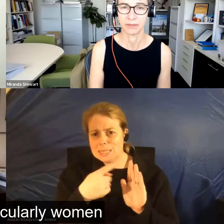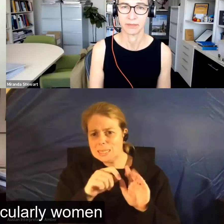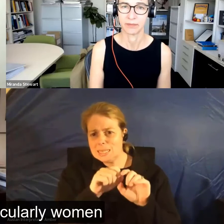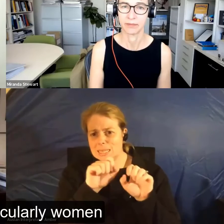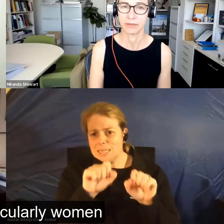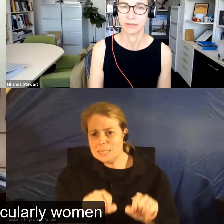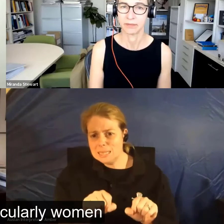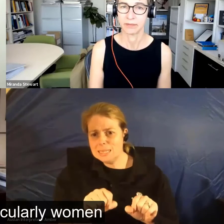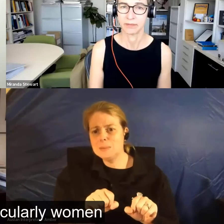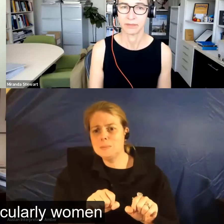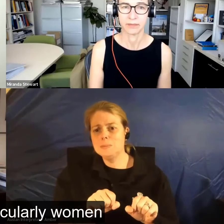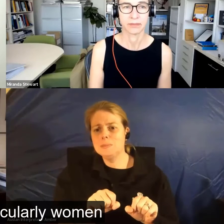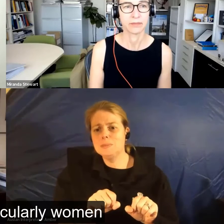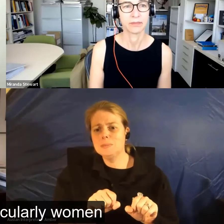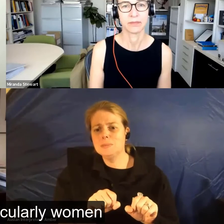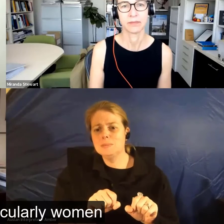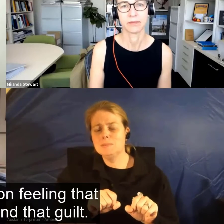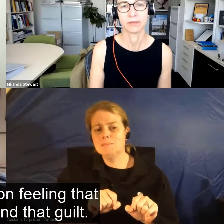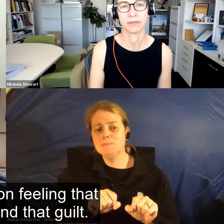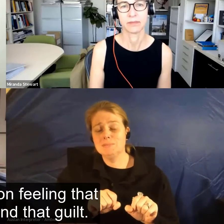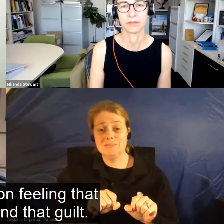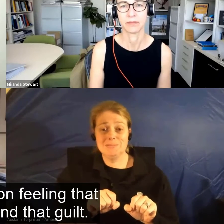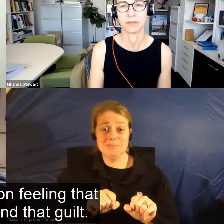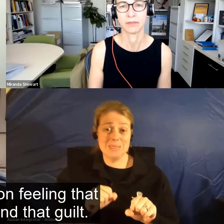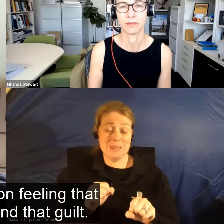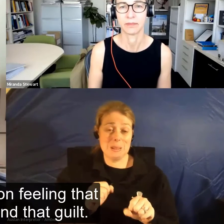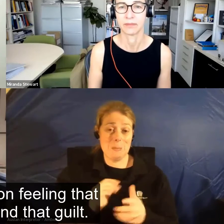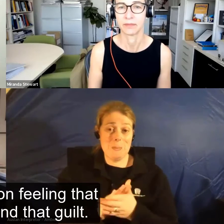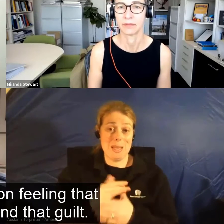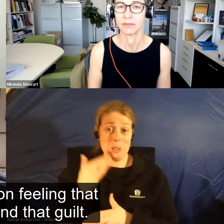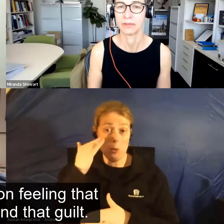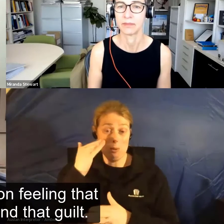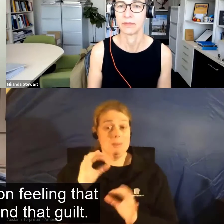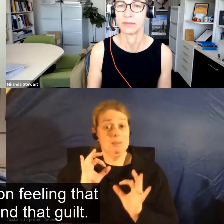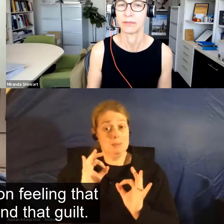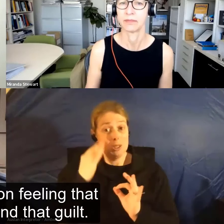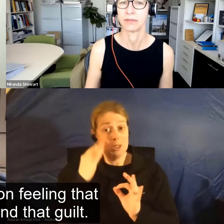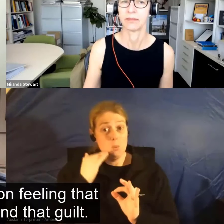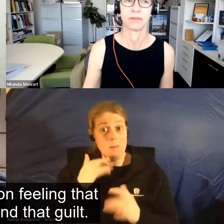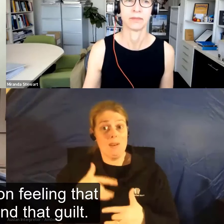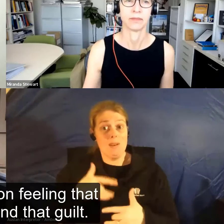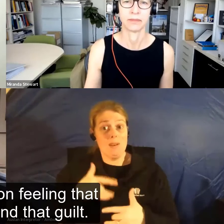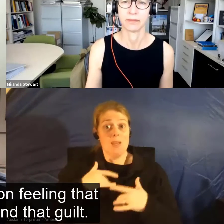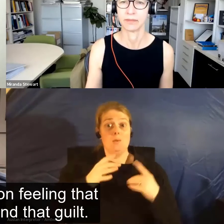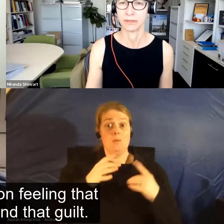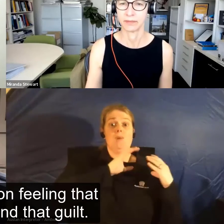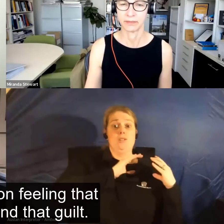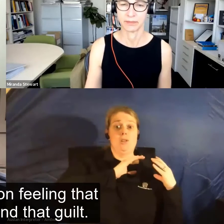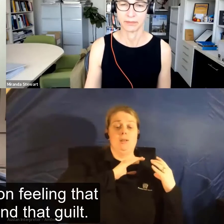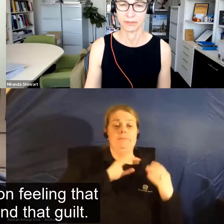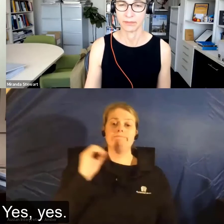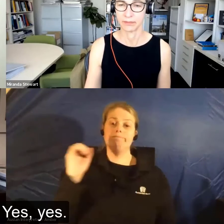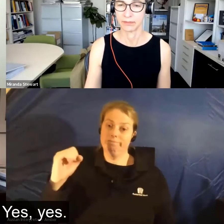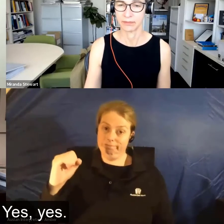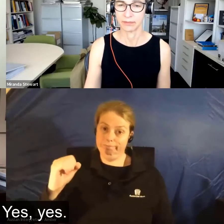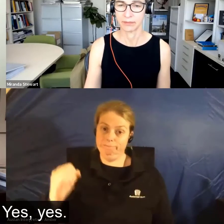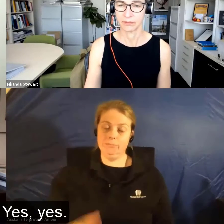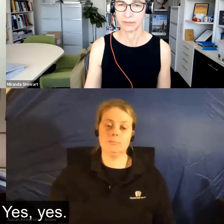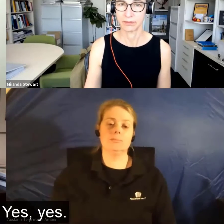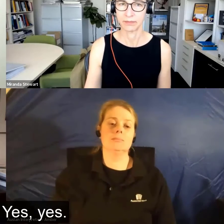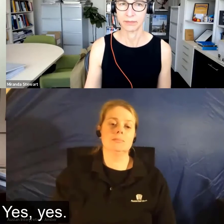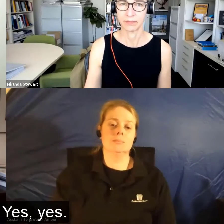put particularly women in the position of feeling that pressure and that guilt.